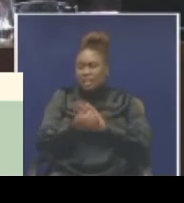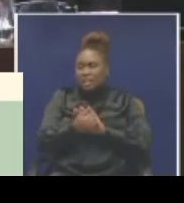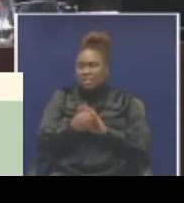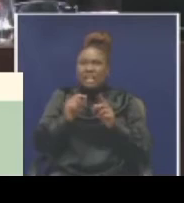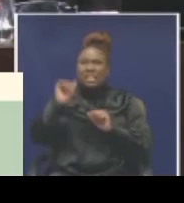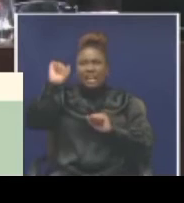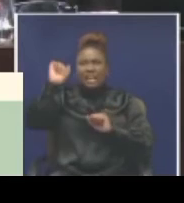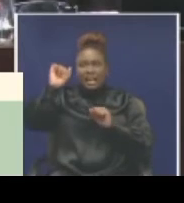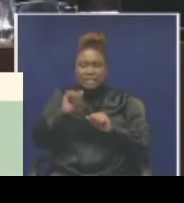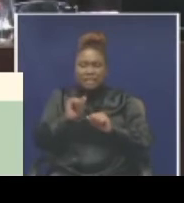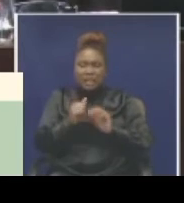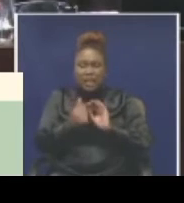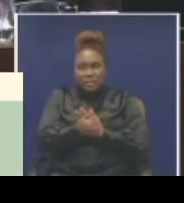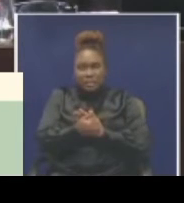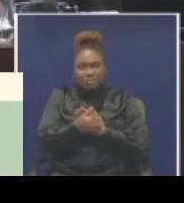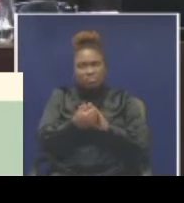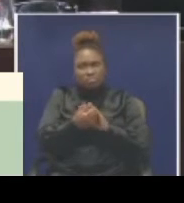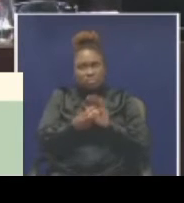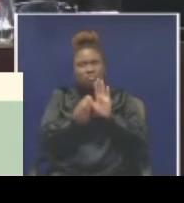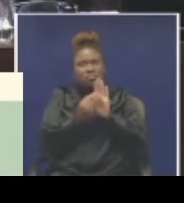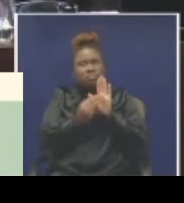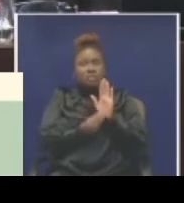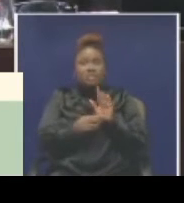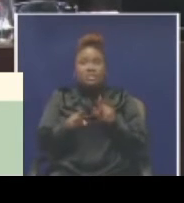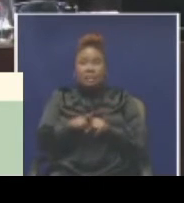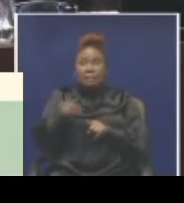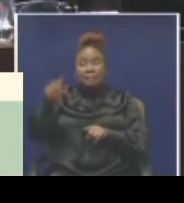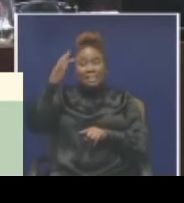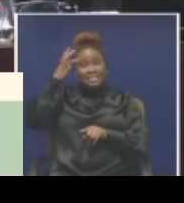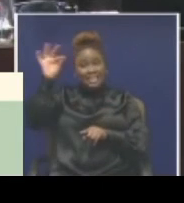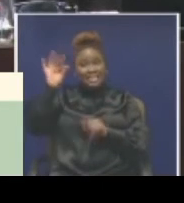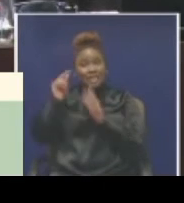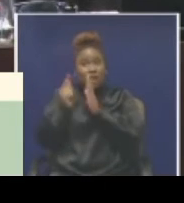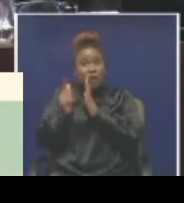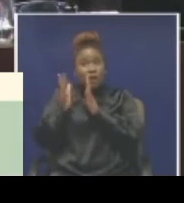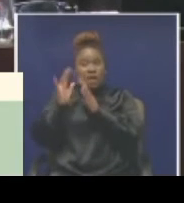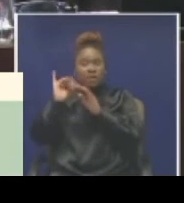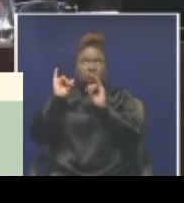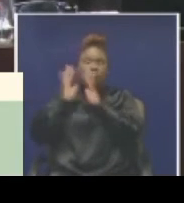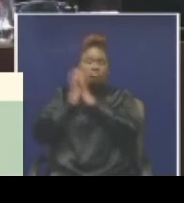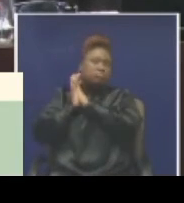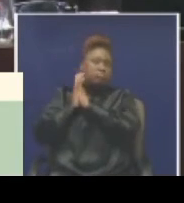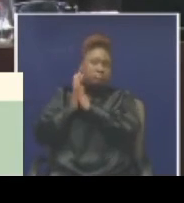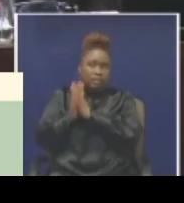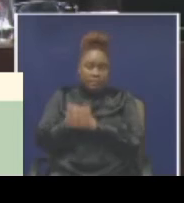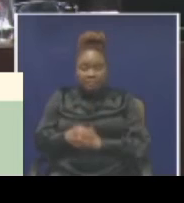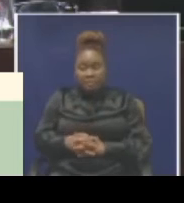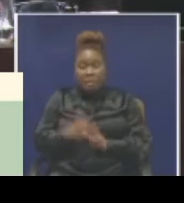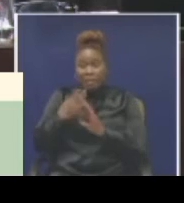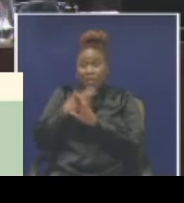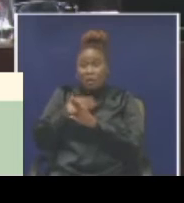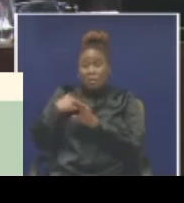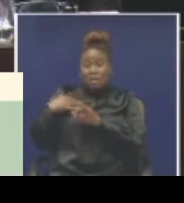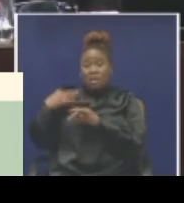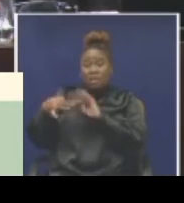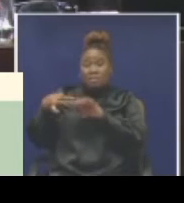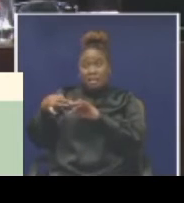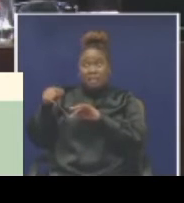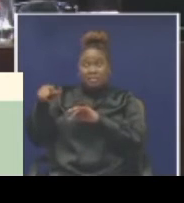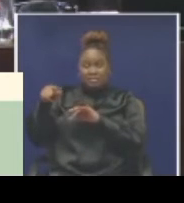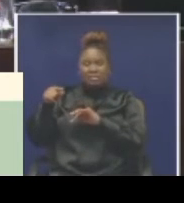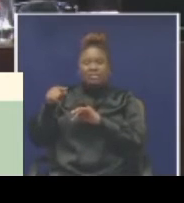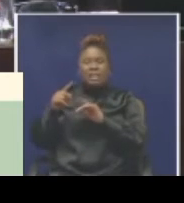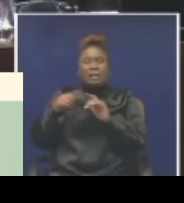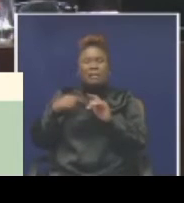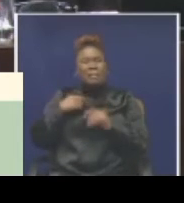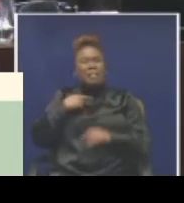should be dealt with. The state attorney as well is a mess. And before I go to the state attorney, I'm disappointed